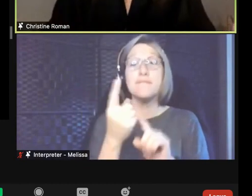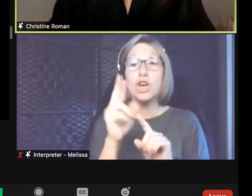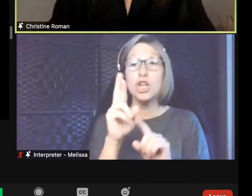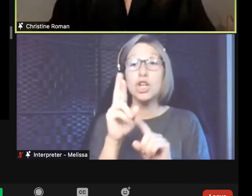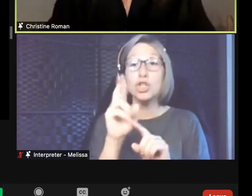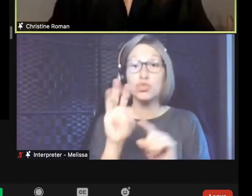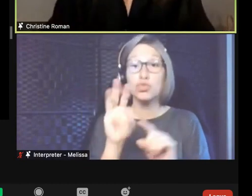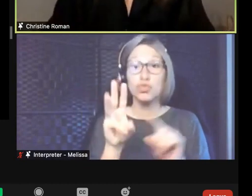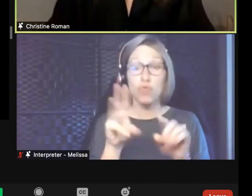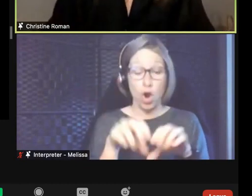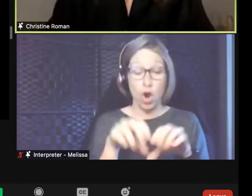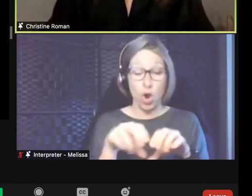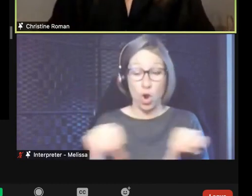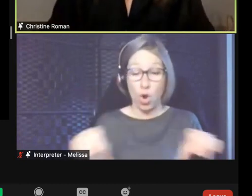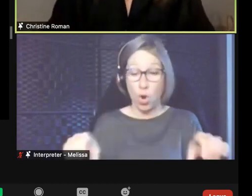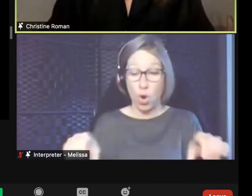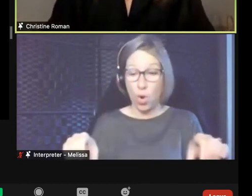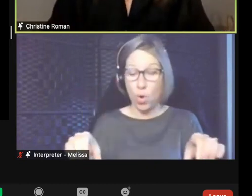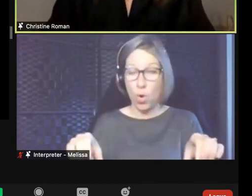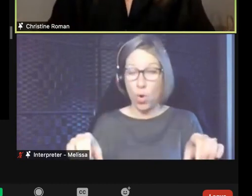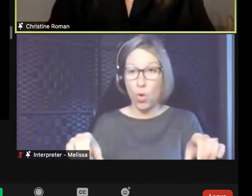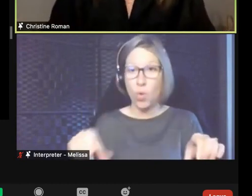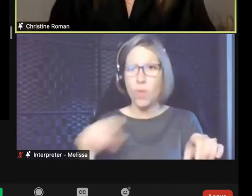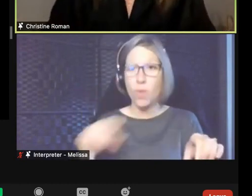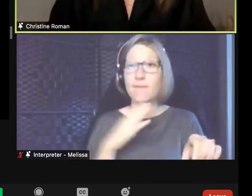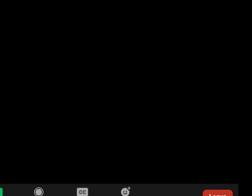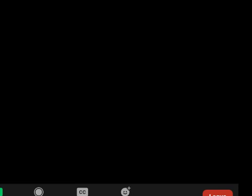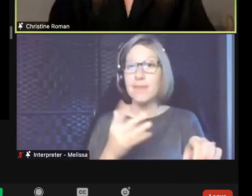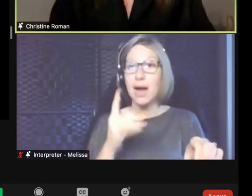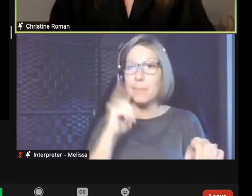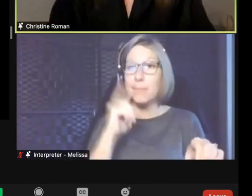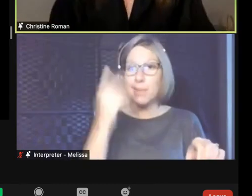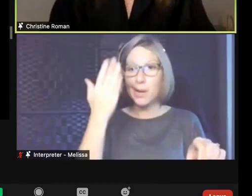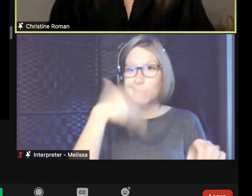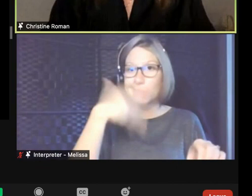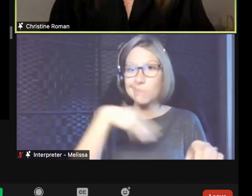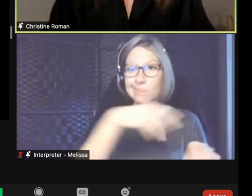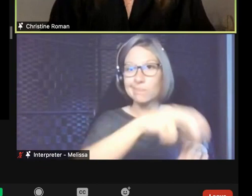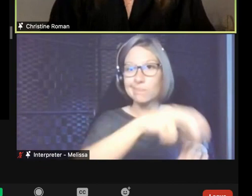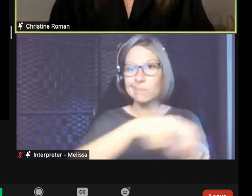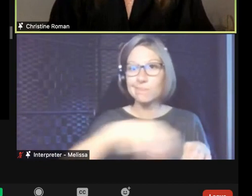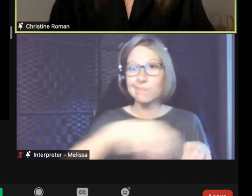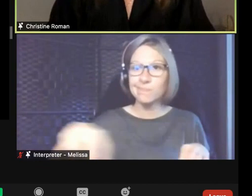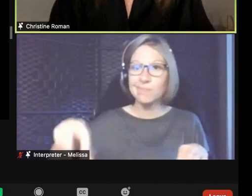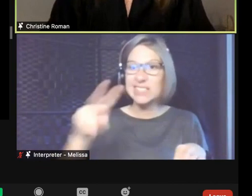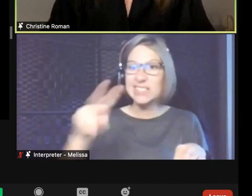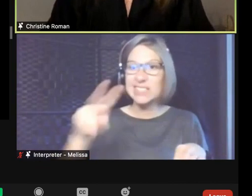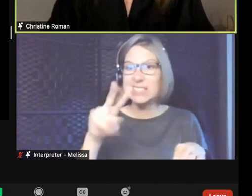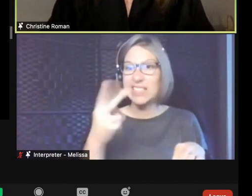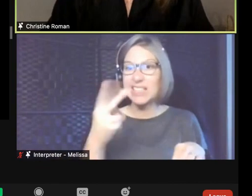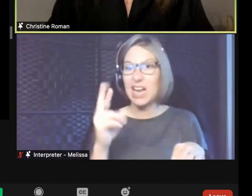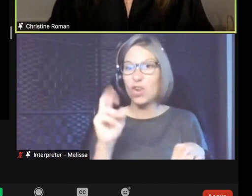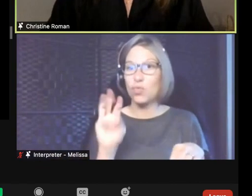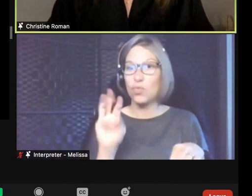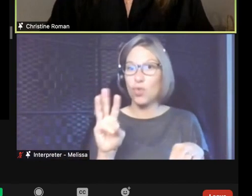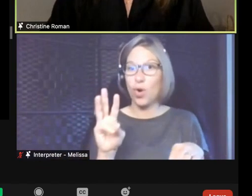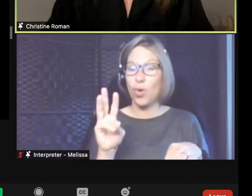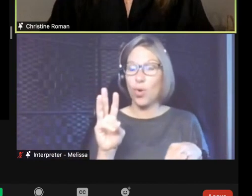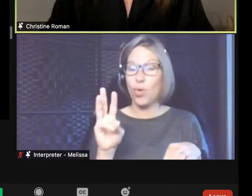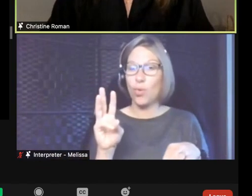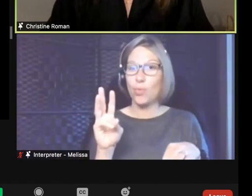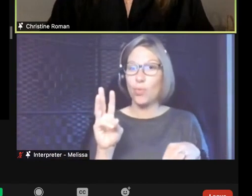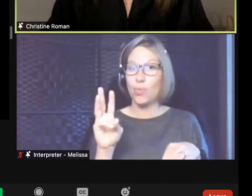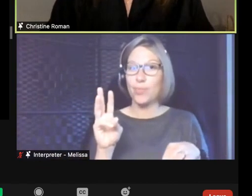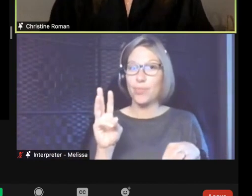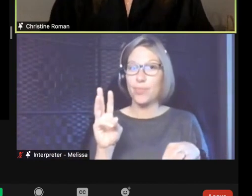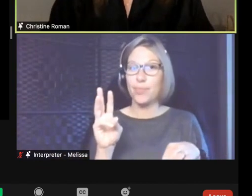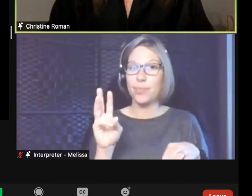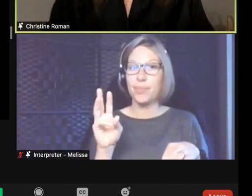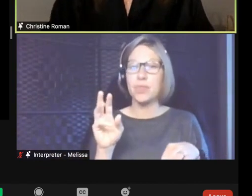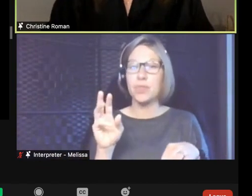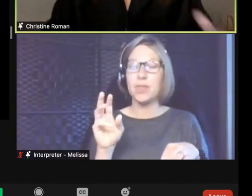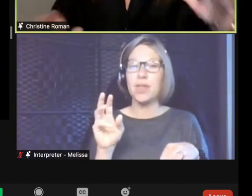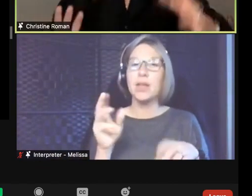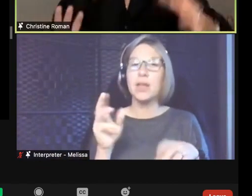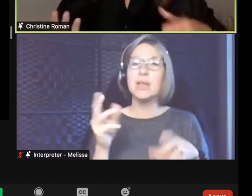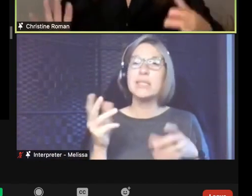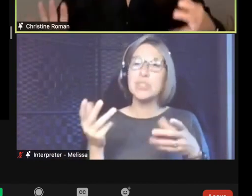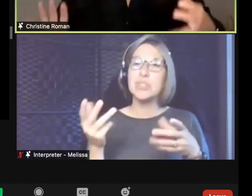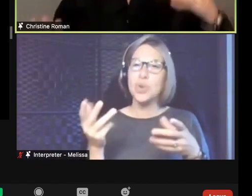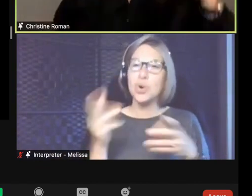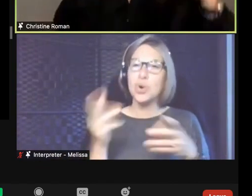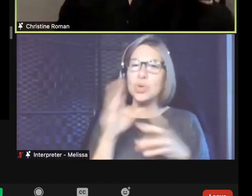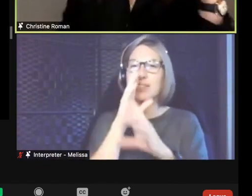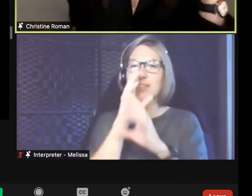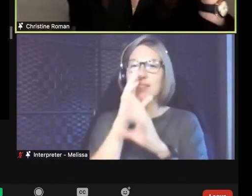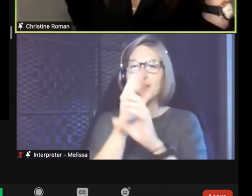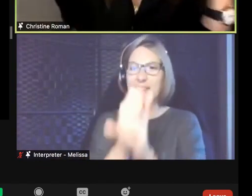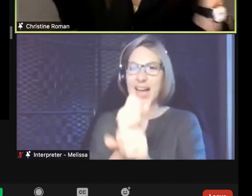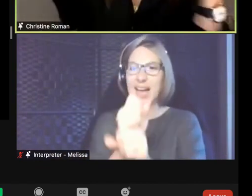noticed there was a row behind it. That's novelty. He had never seen this toy before. So it's kind of fascinating